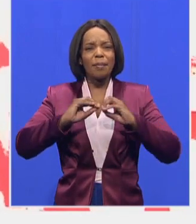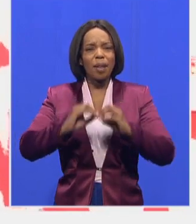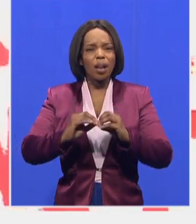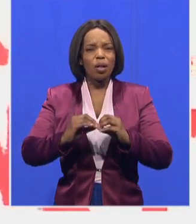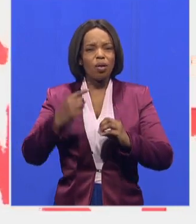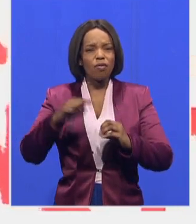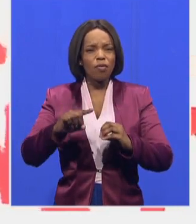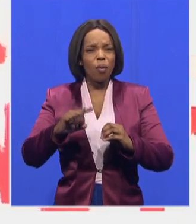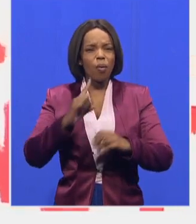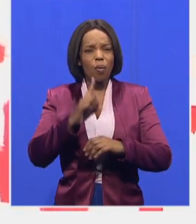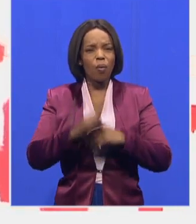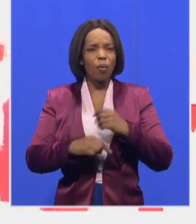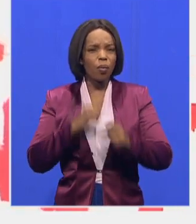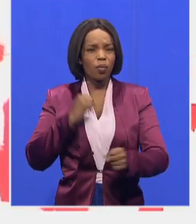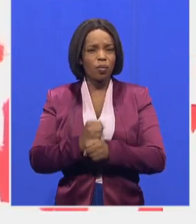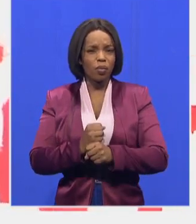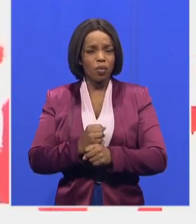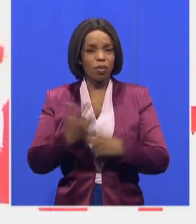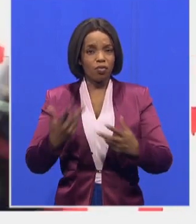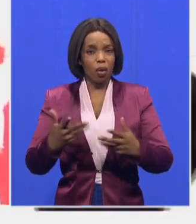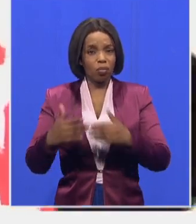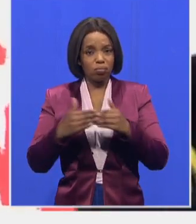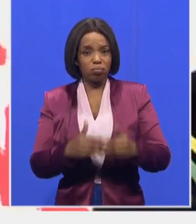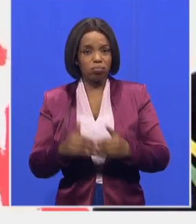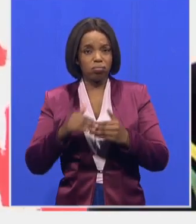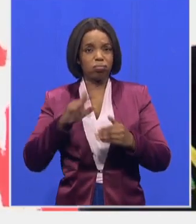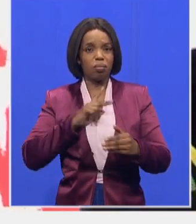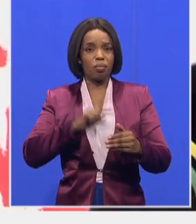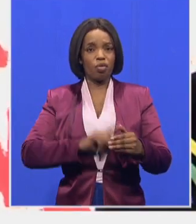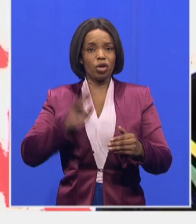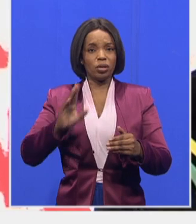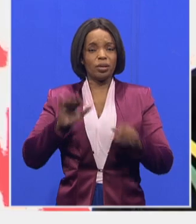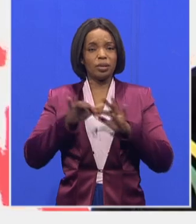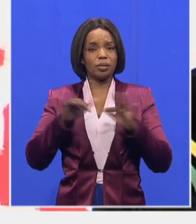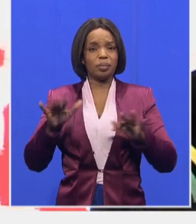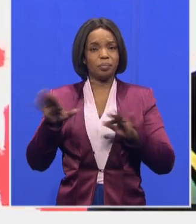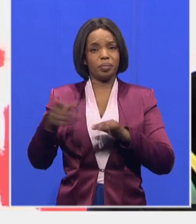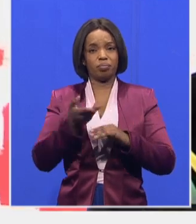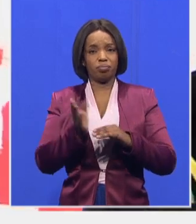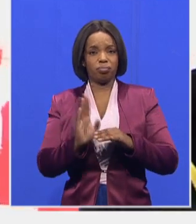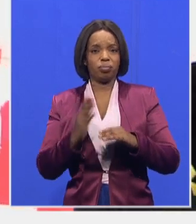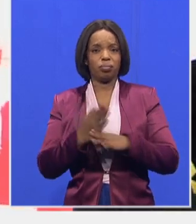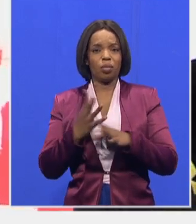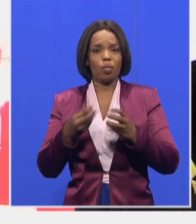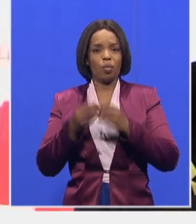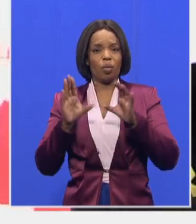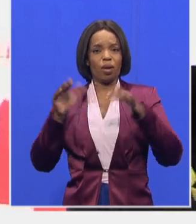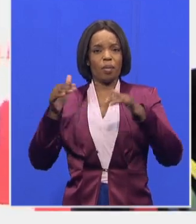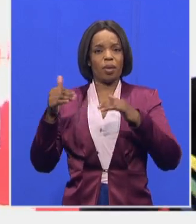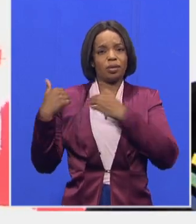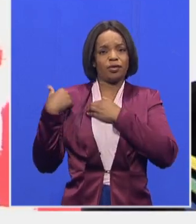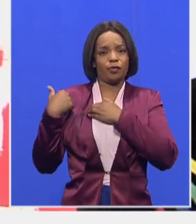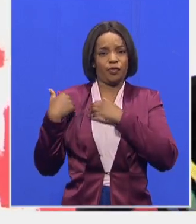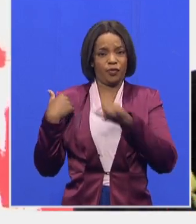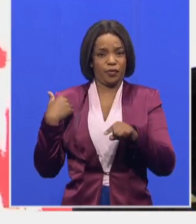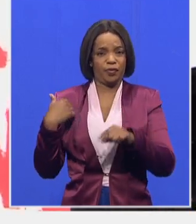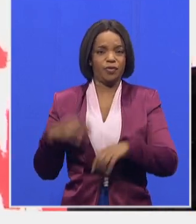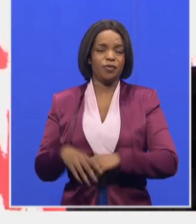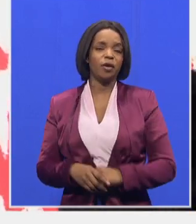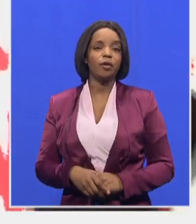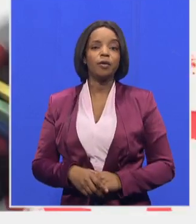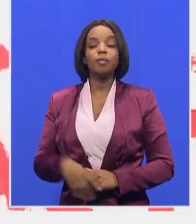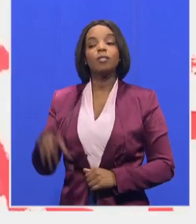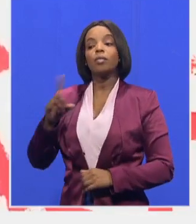on keeping our president and his cabinet safe. And should the DA enjoy governance at a national level, what happens to